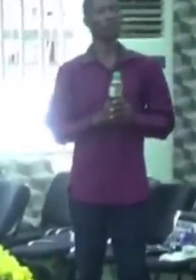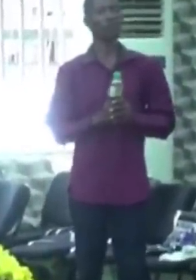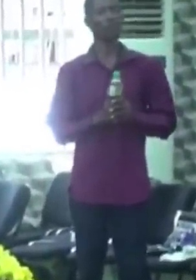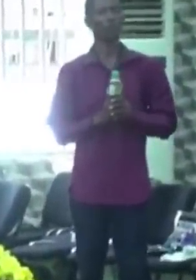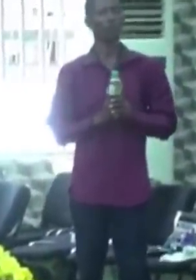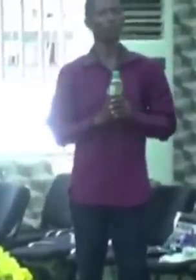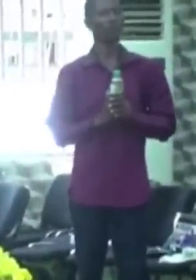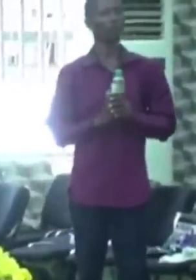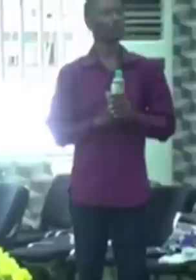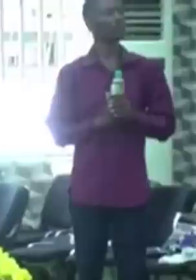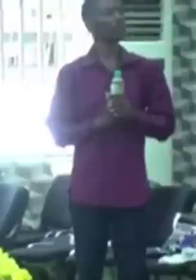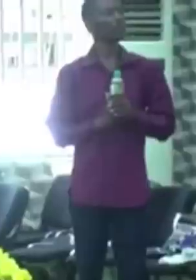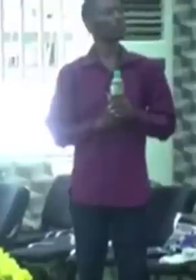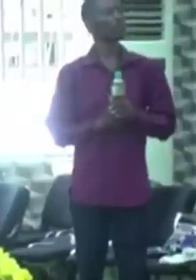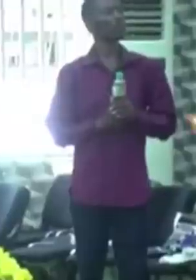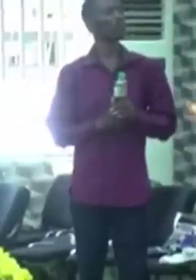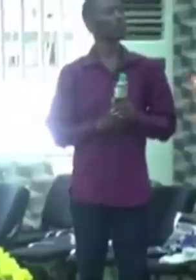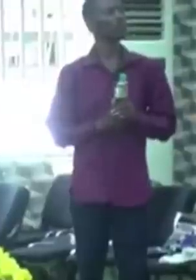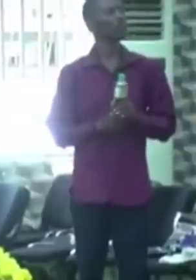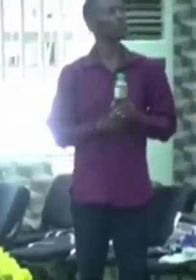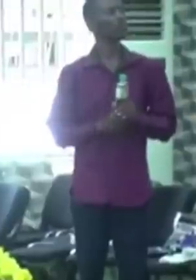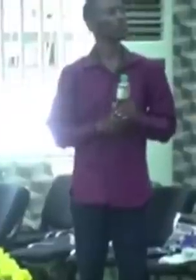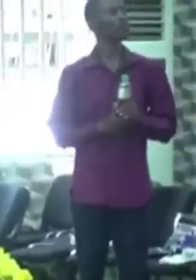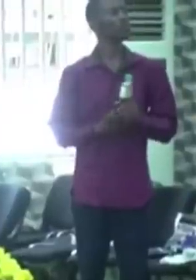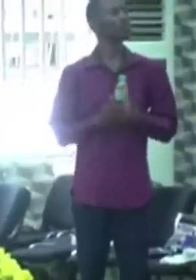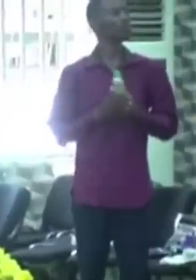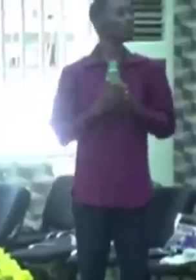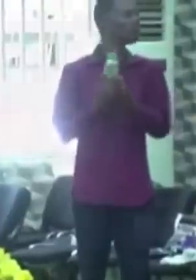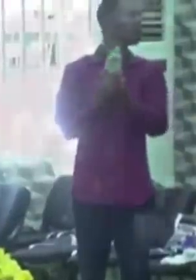Where is she? Mabo. Just come right away.